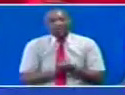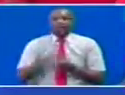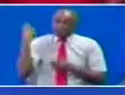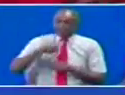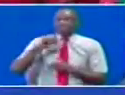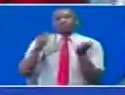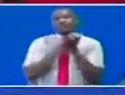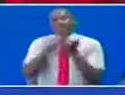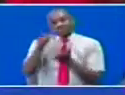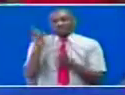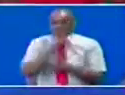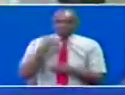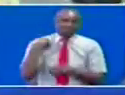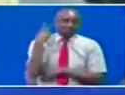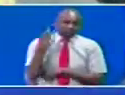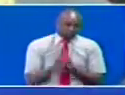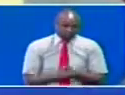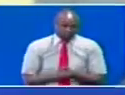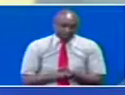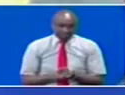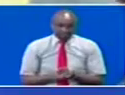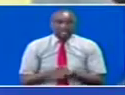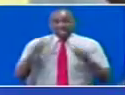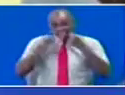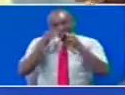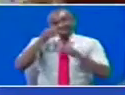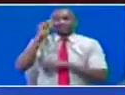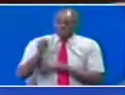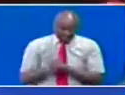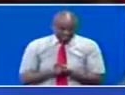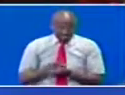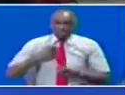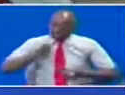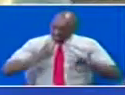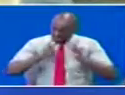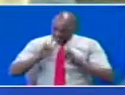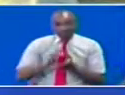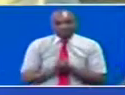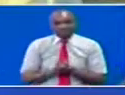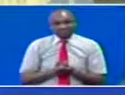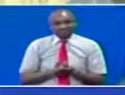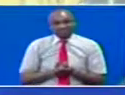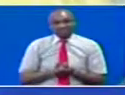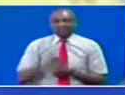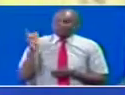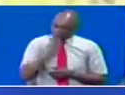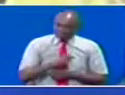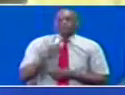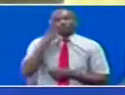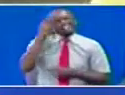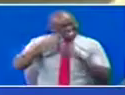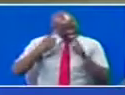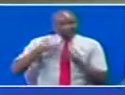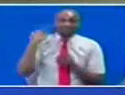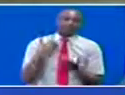Gata, who finished second. It was good. 800 meters. Yes. I ran a record which lasted for 20 years in the